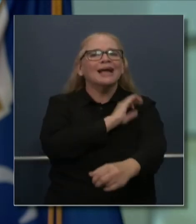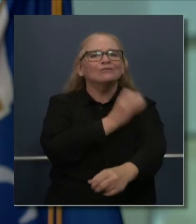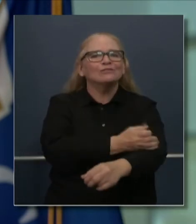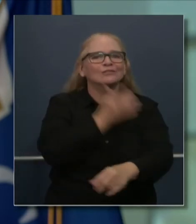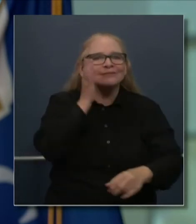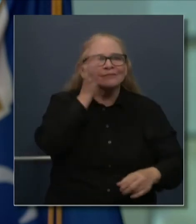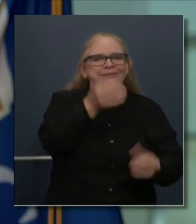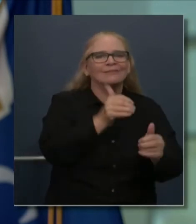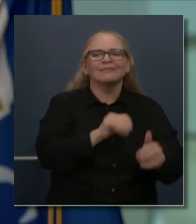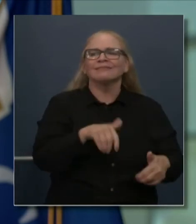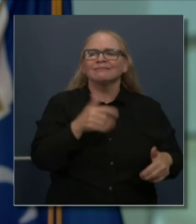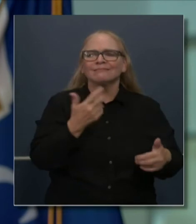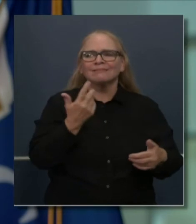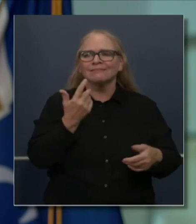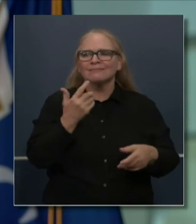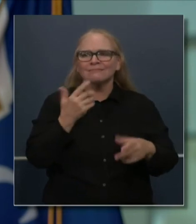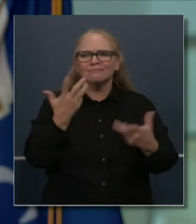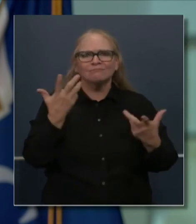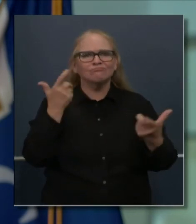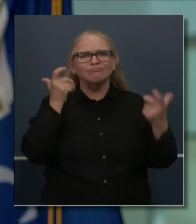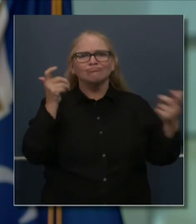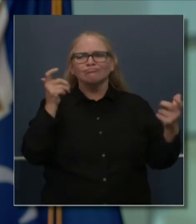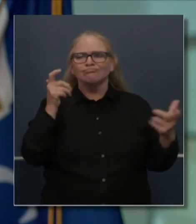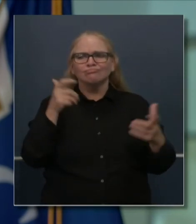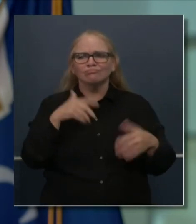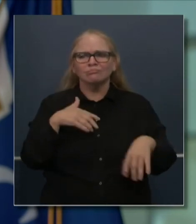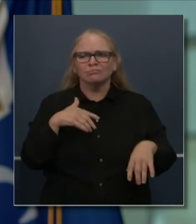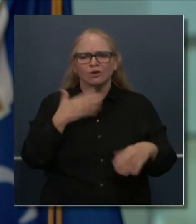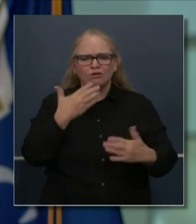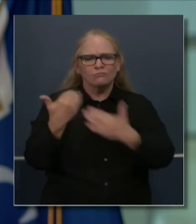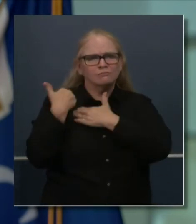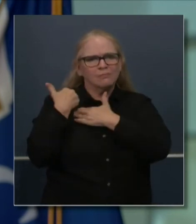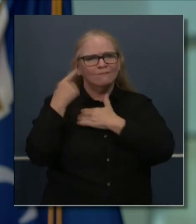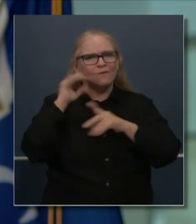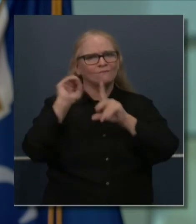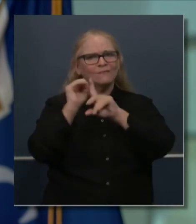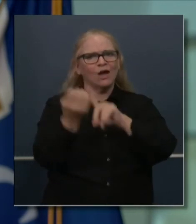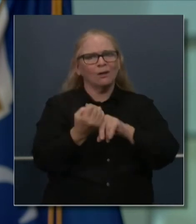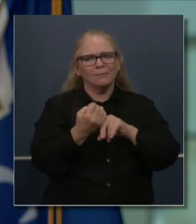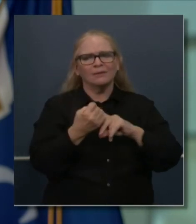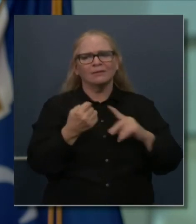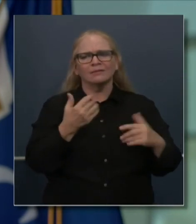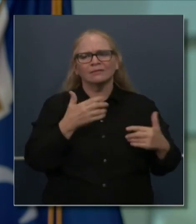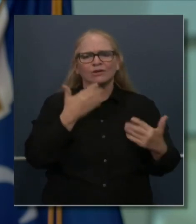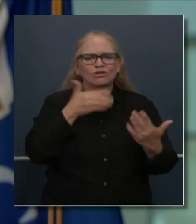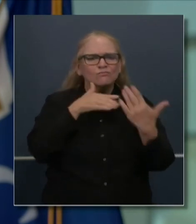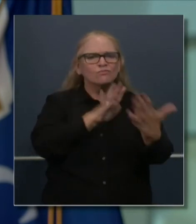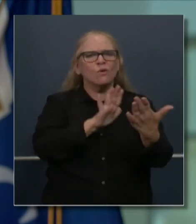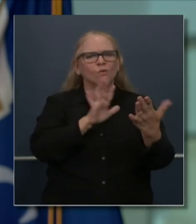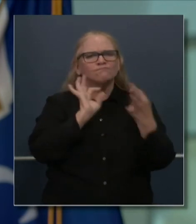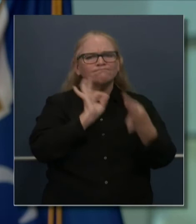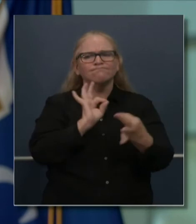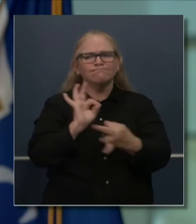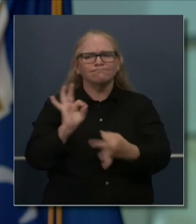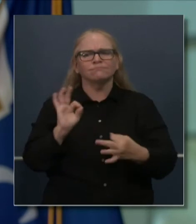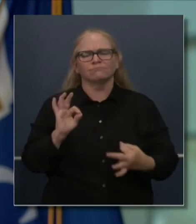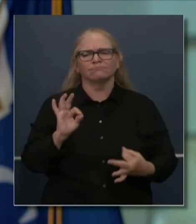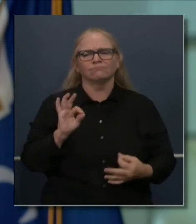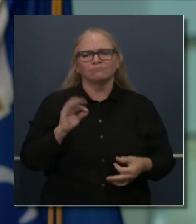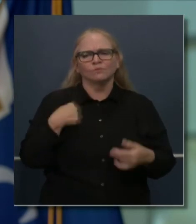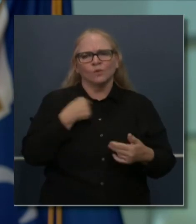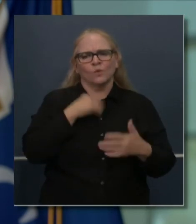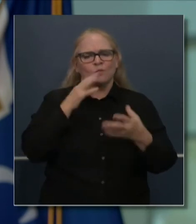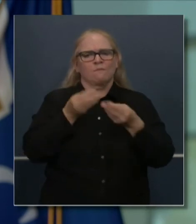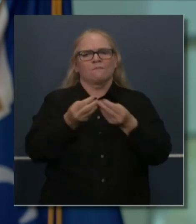dynamic, responsible, accountable, and focused approach than we've seen over the course of the last number